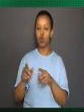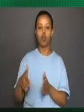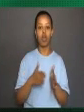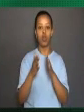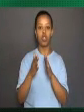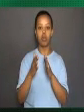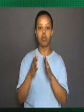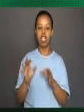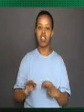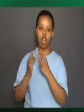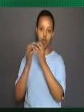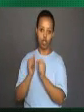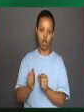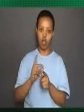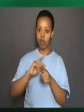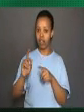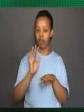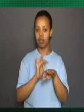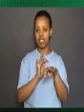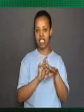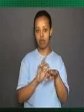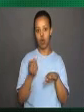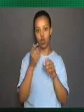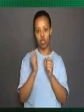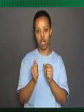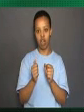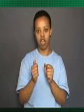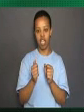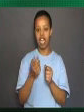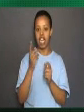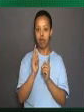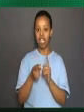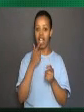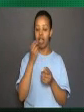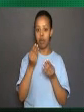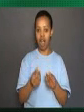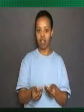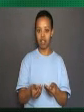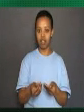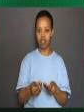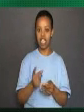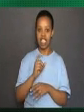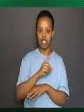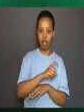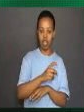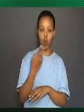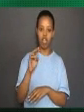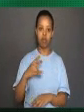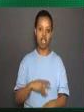ways, including direct contact, saliva, and semen or vaginal